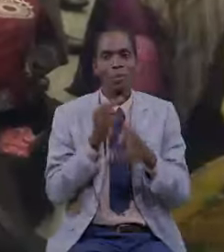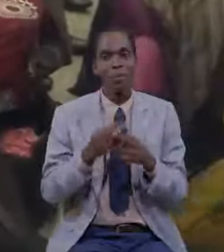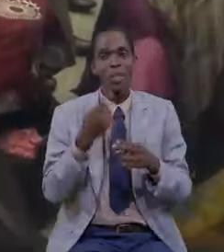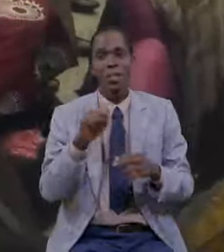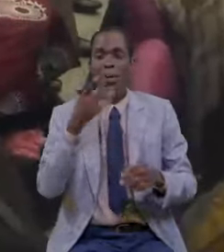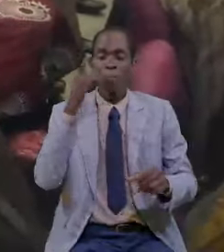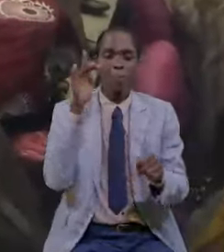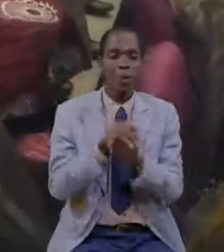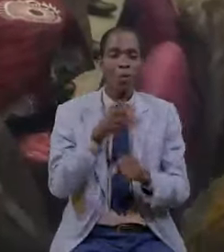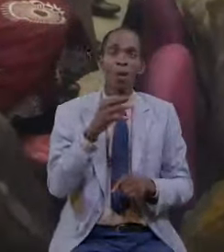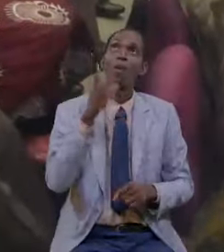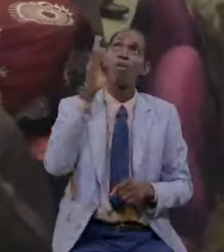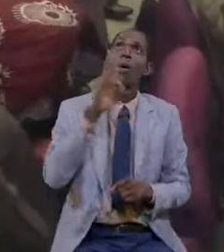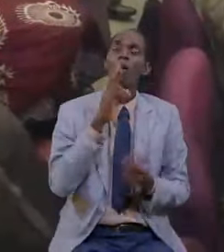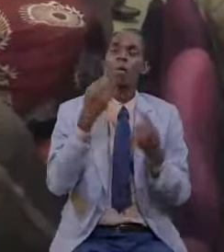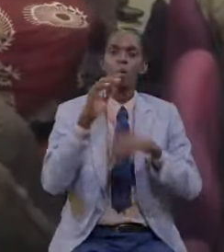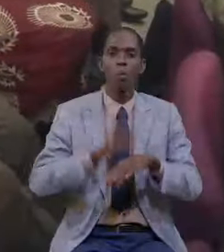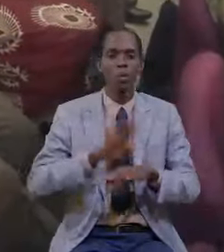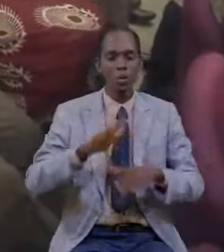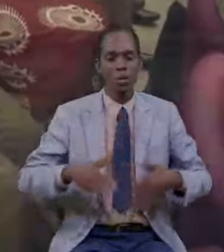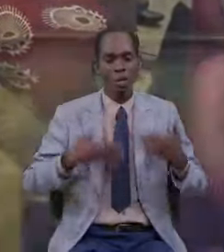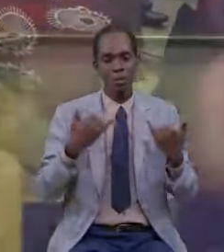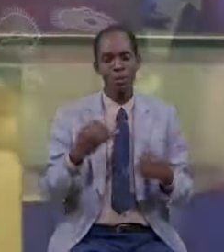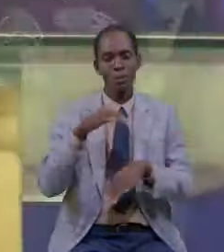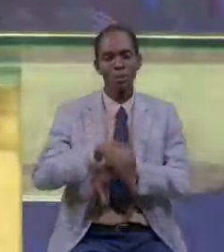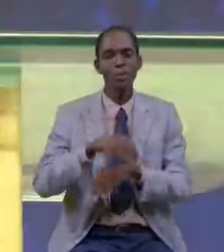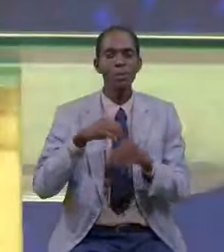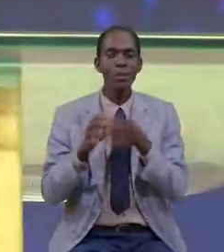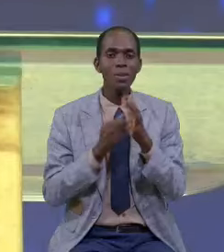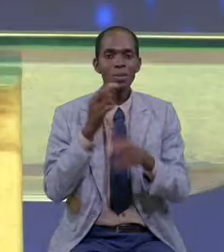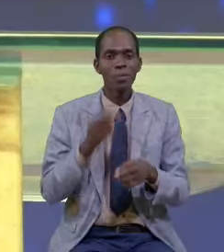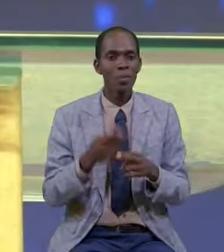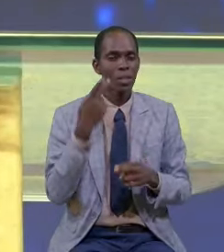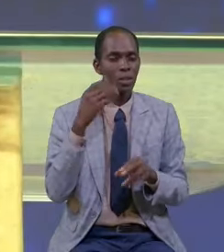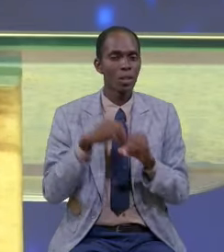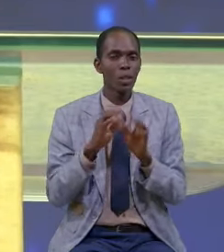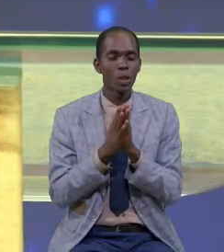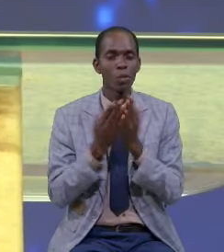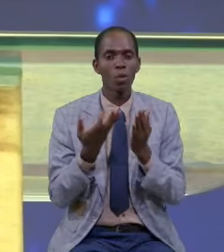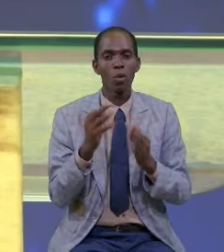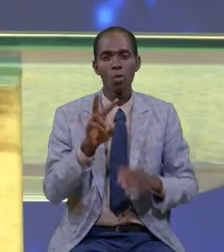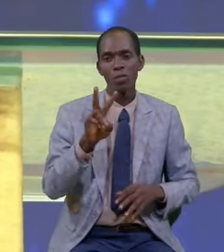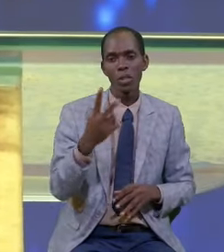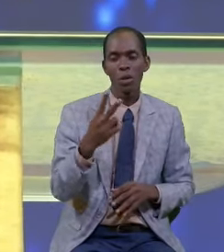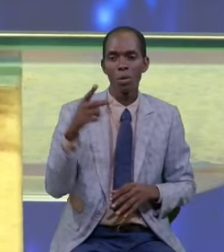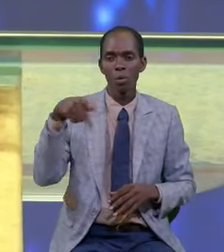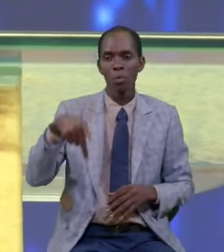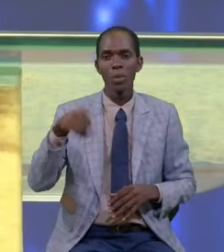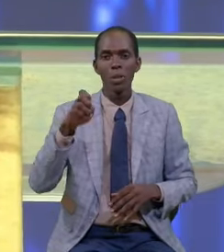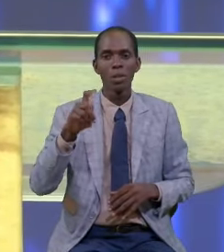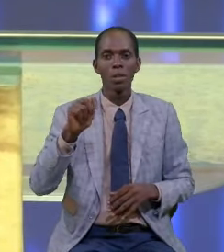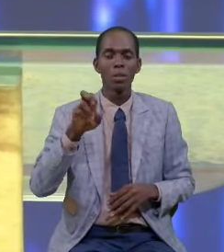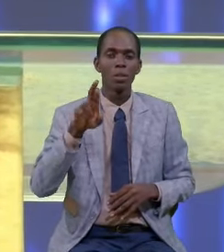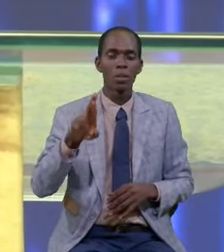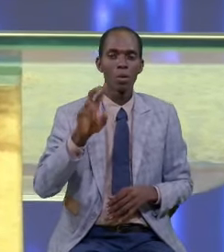coming upon your life tonight. I want you to look at 2 Peter chapter 1. 2 Peter chapter